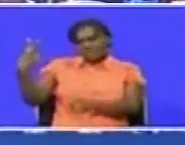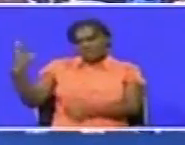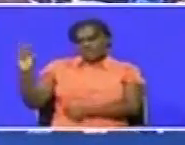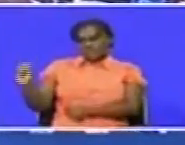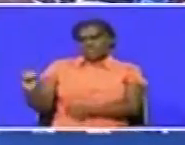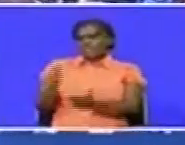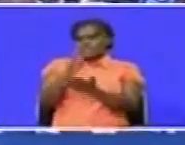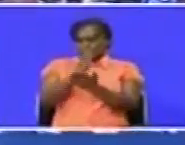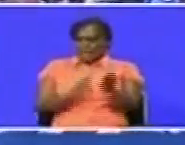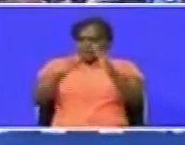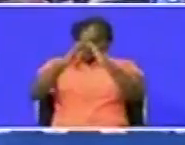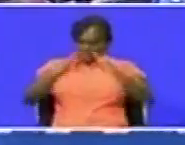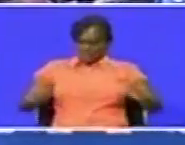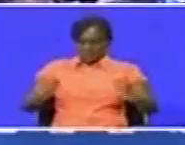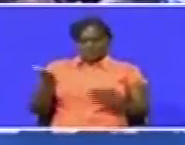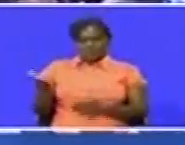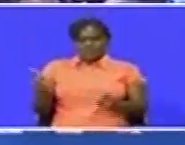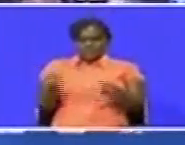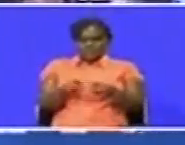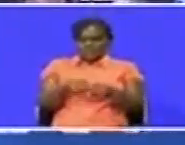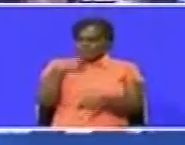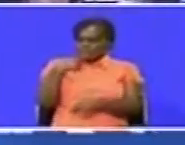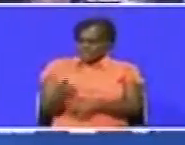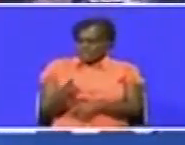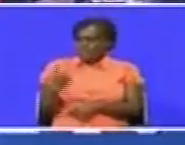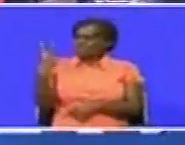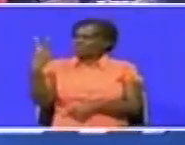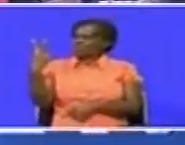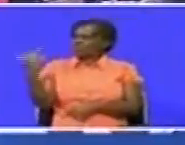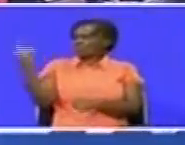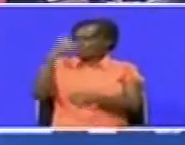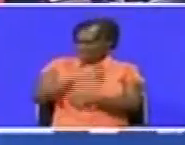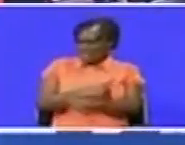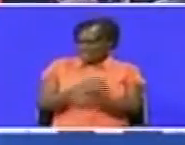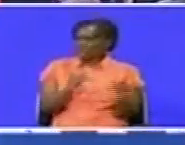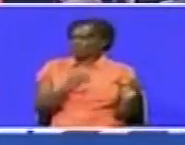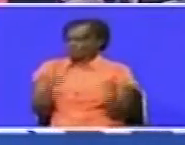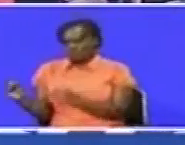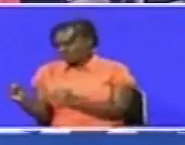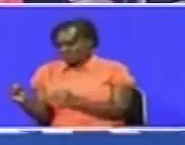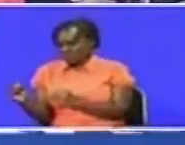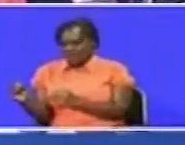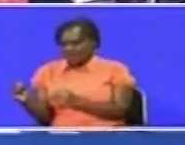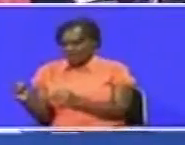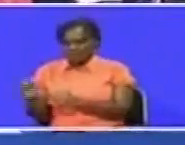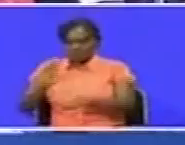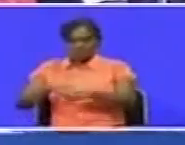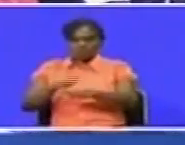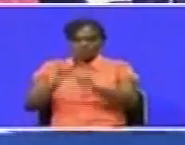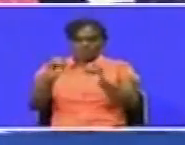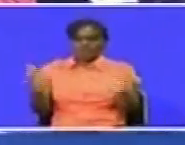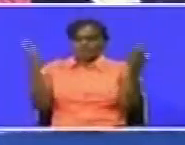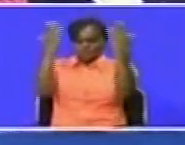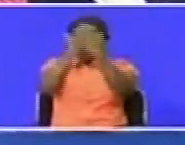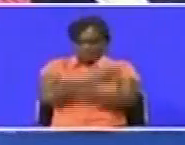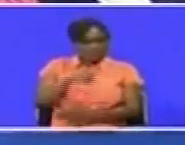old as some of the buildings here are. They tell us that to be given 2 days to unpack those many years of their lives is unreasonable. By nightfall, they're